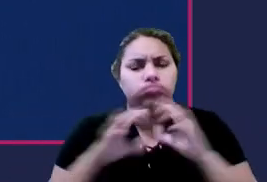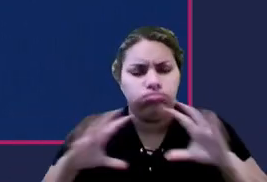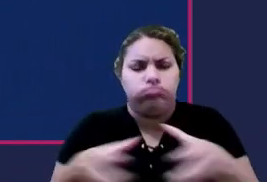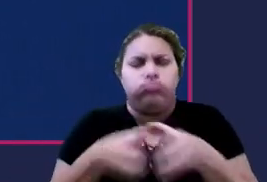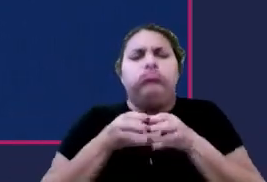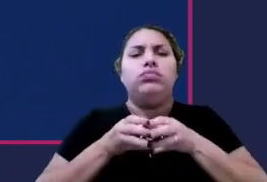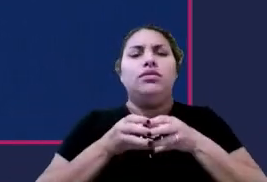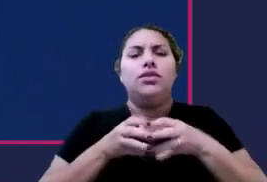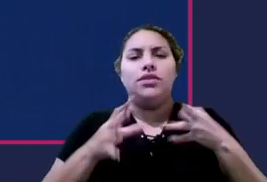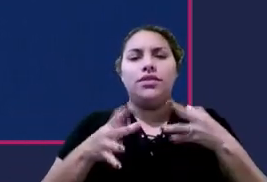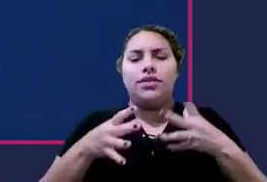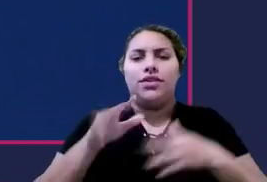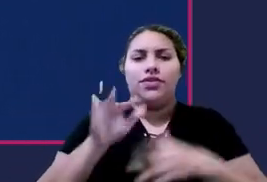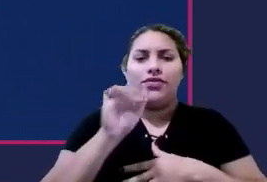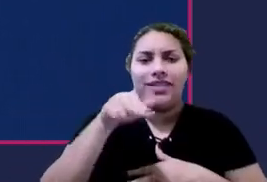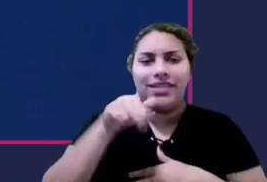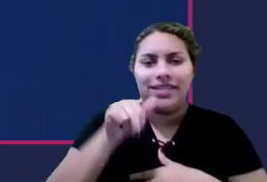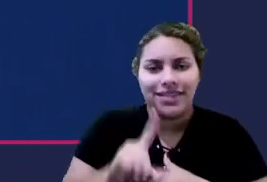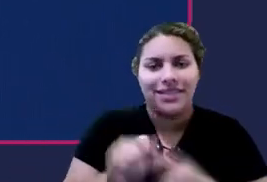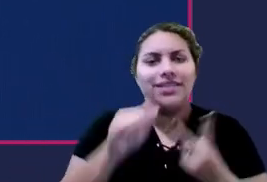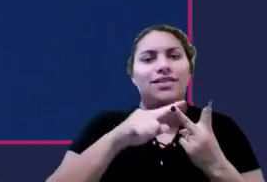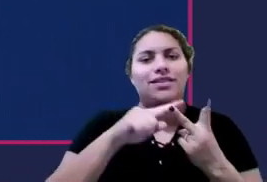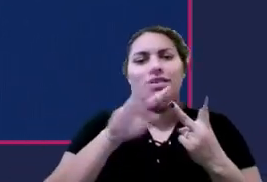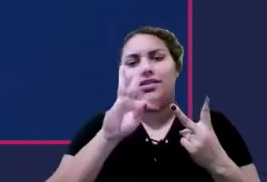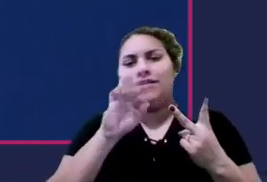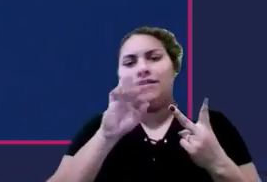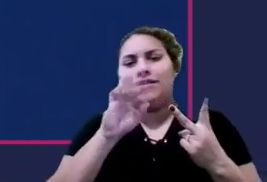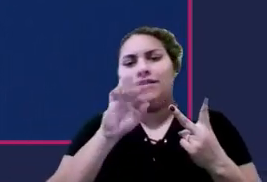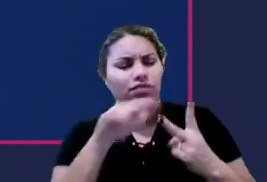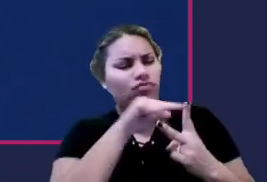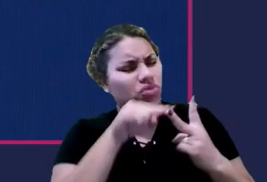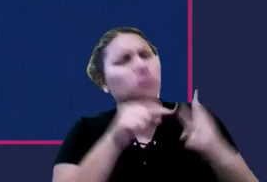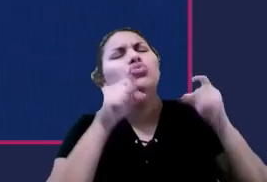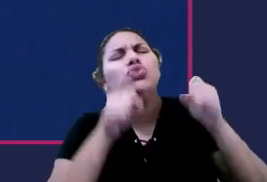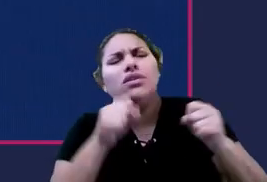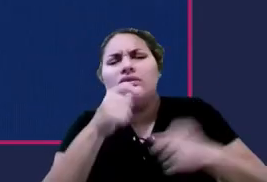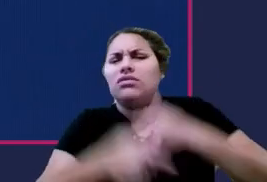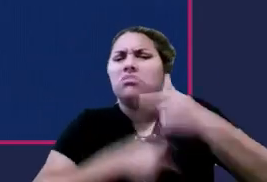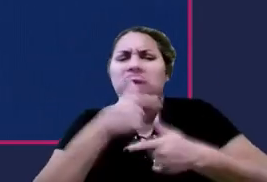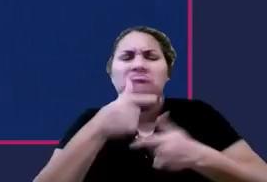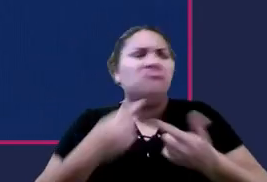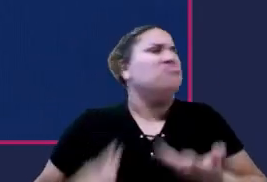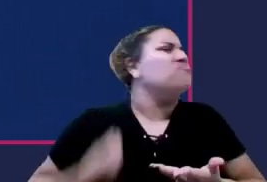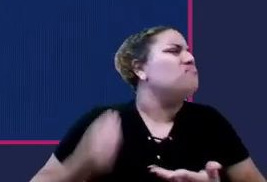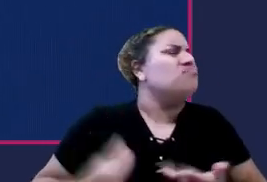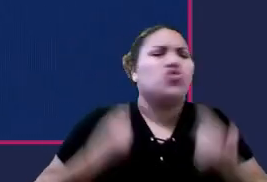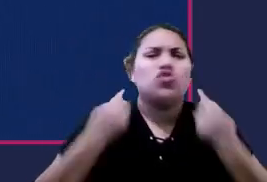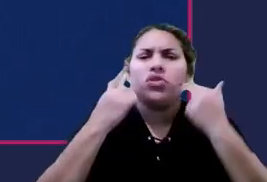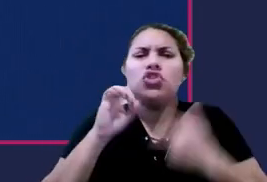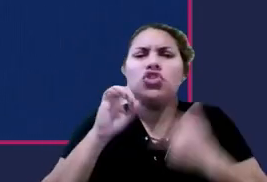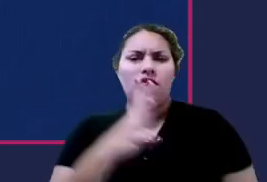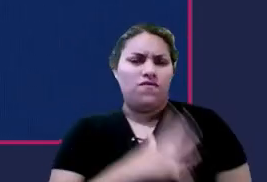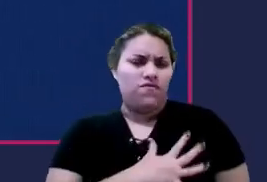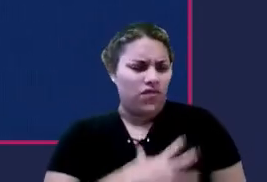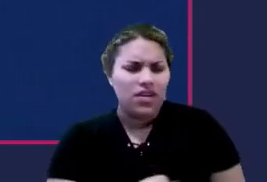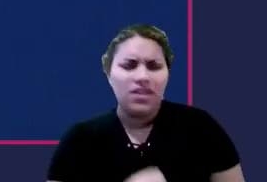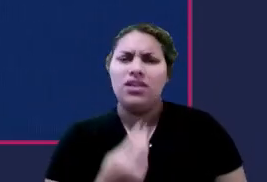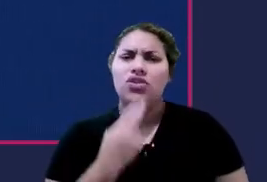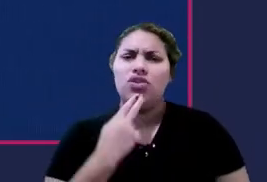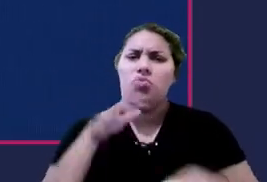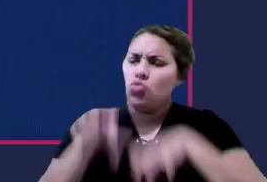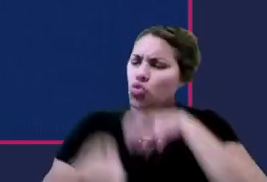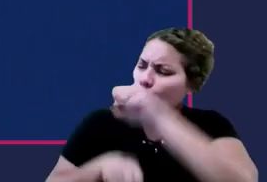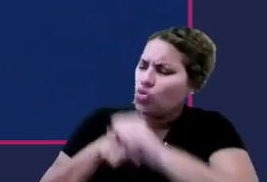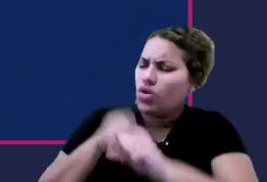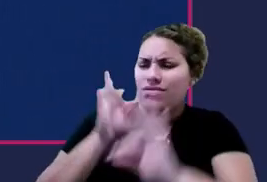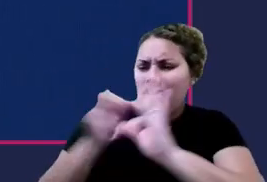and fast diagnostic. Fernanda, Tony, you could have been living your life just with your son,